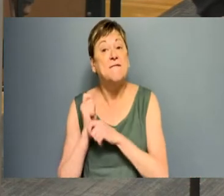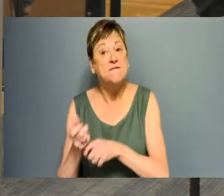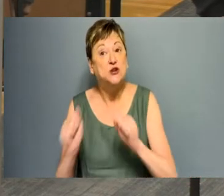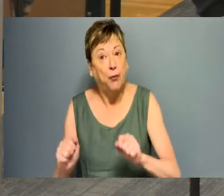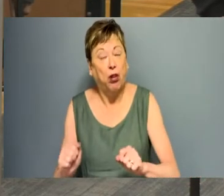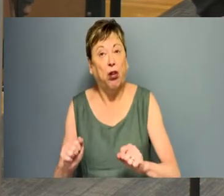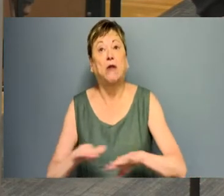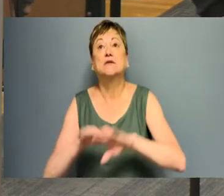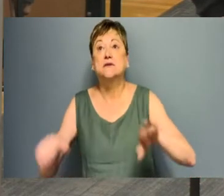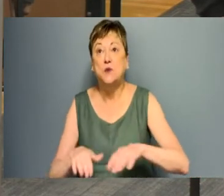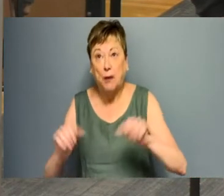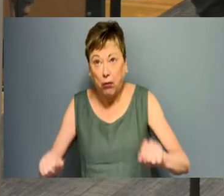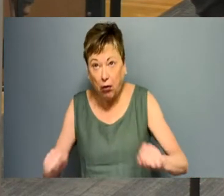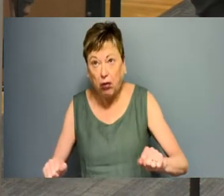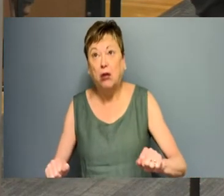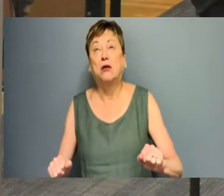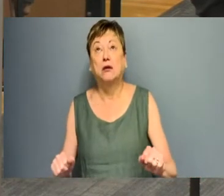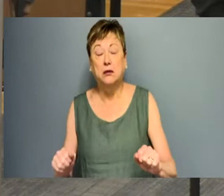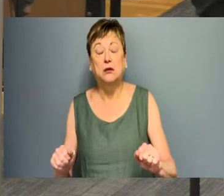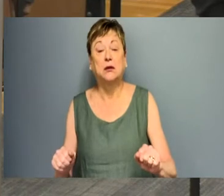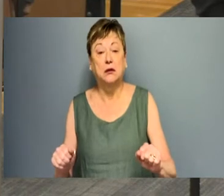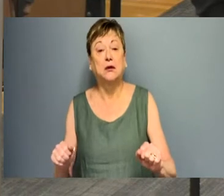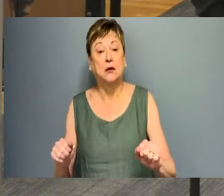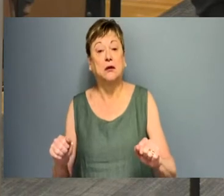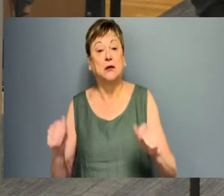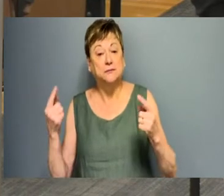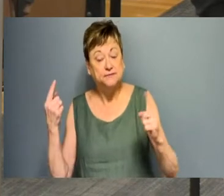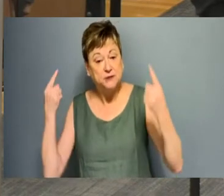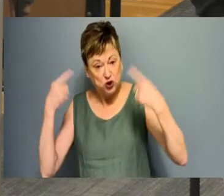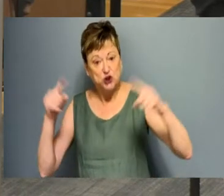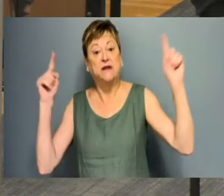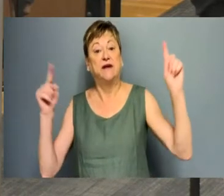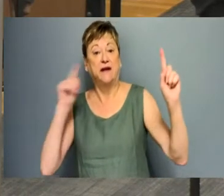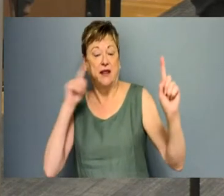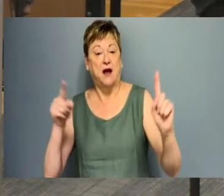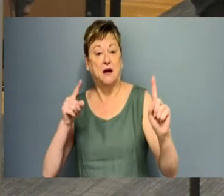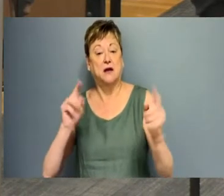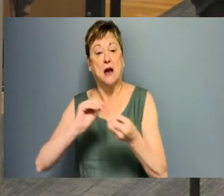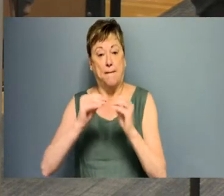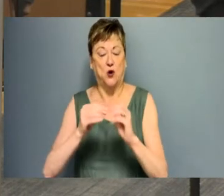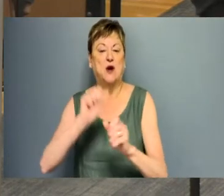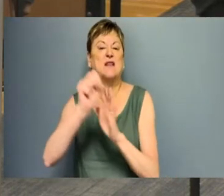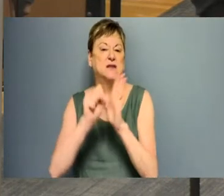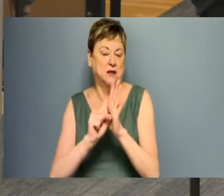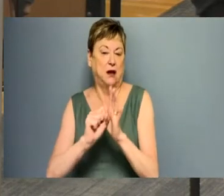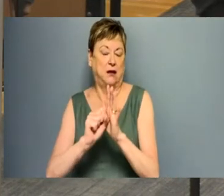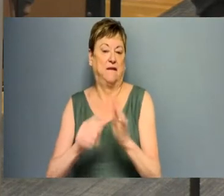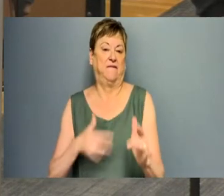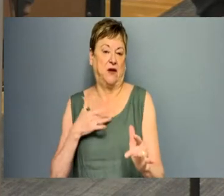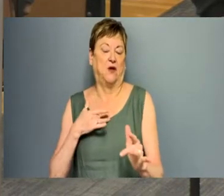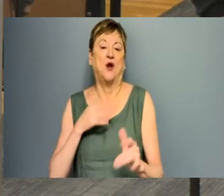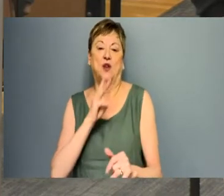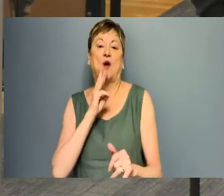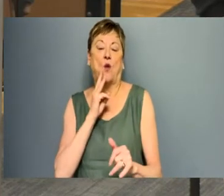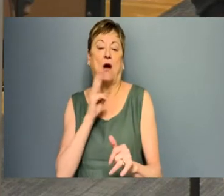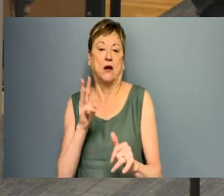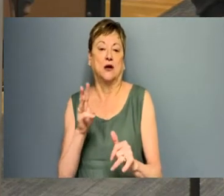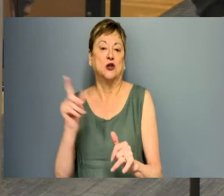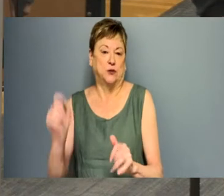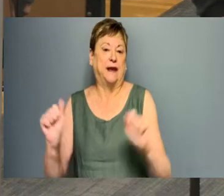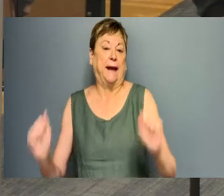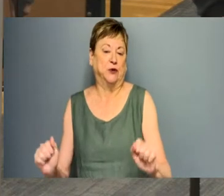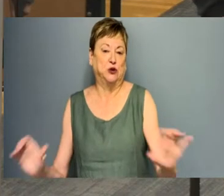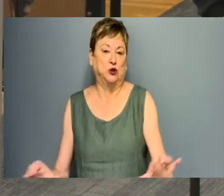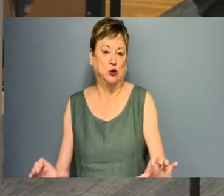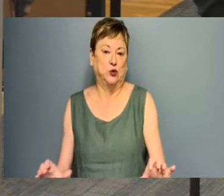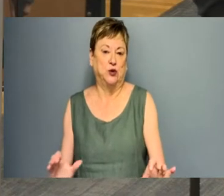swimmable, reaching the designation that the state has set for what they believe that water body should be able to do. And all of our streams should be